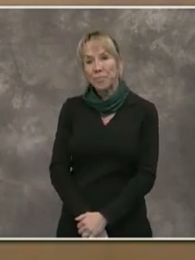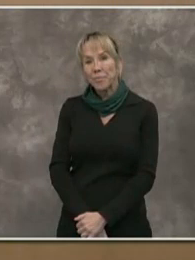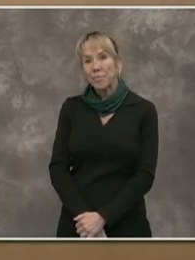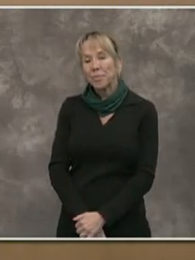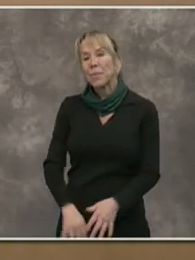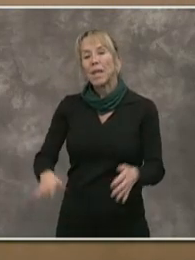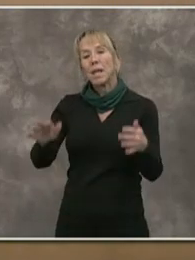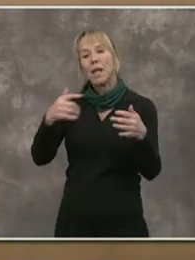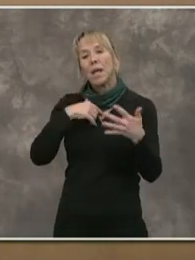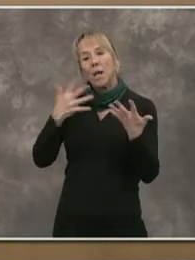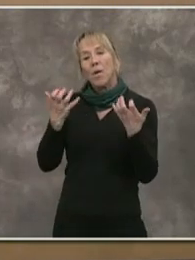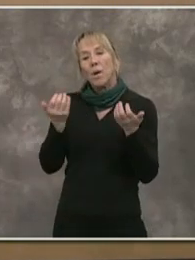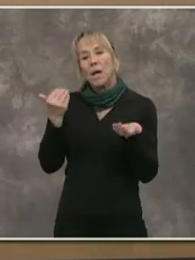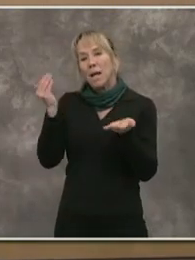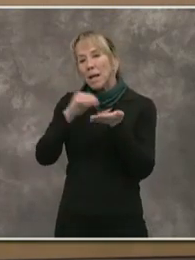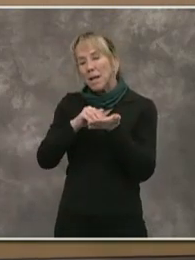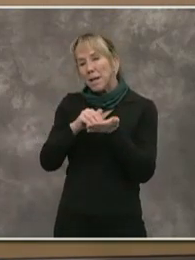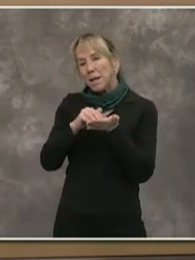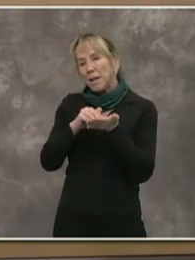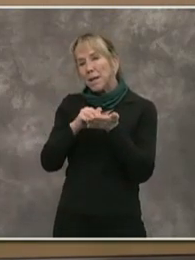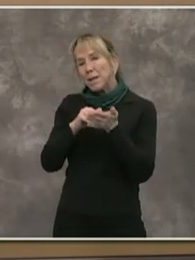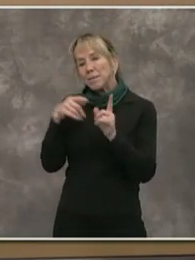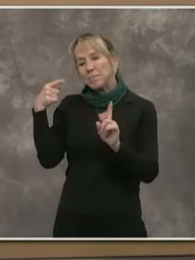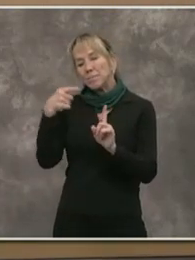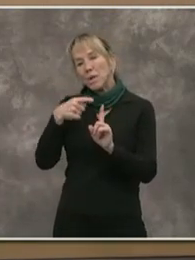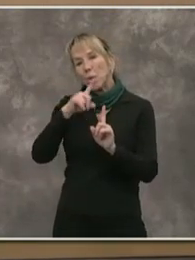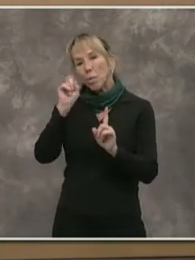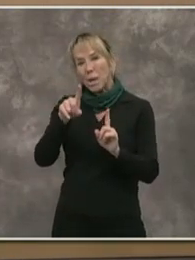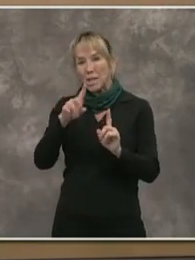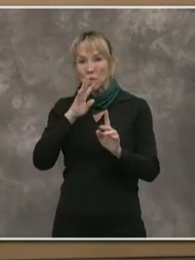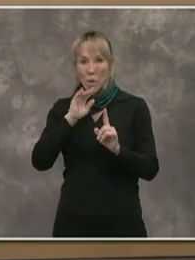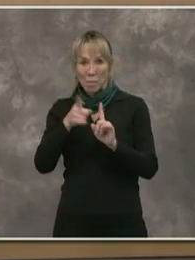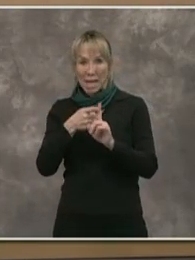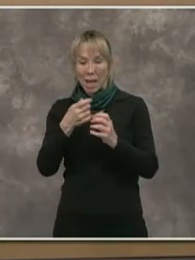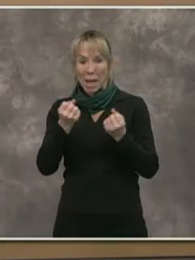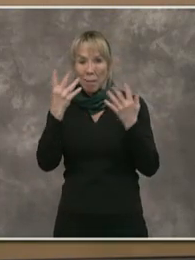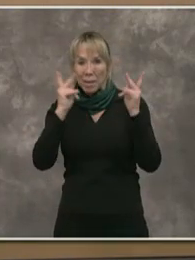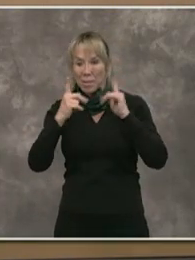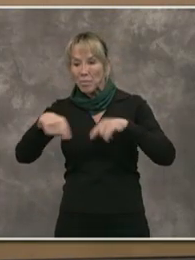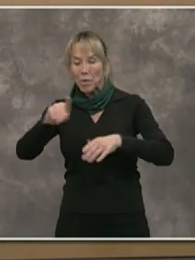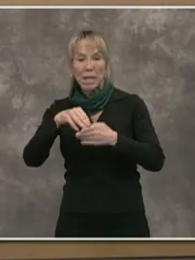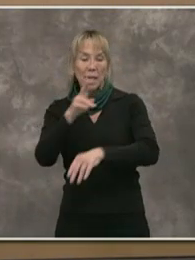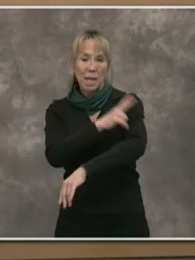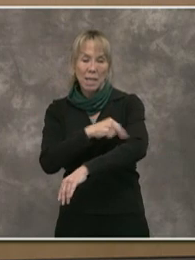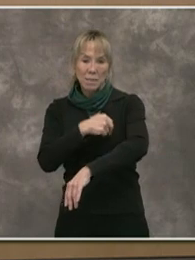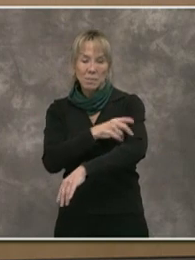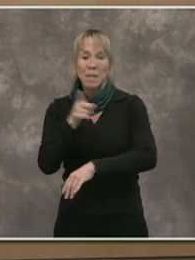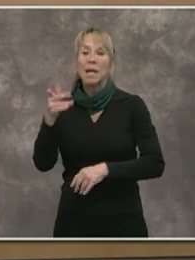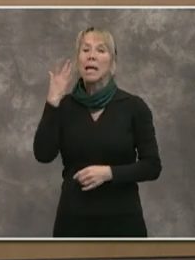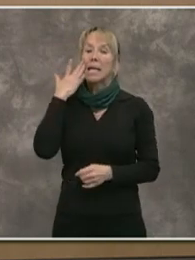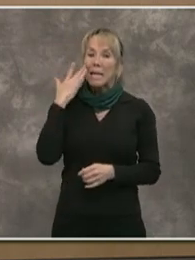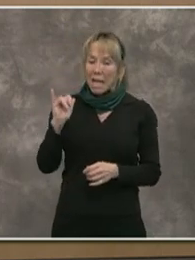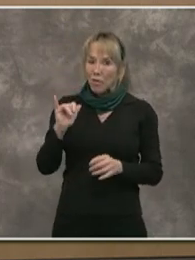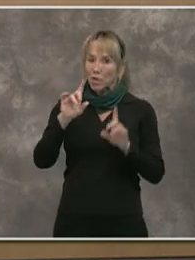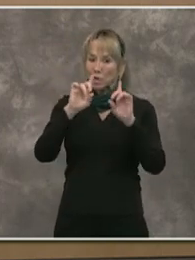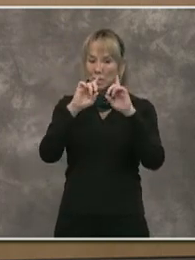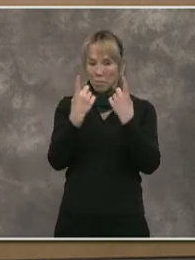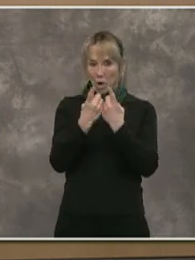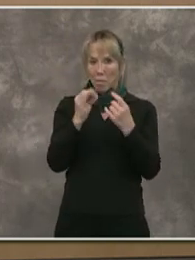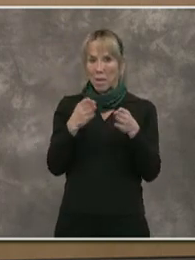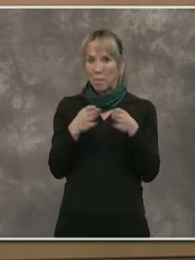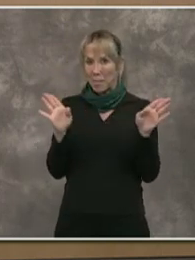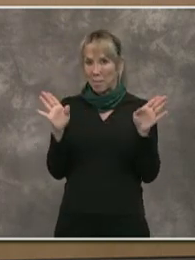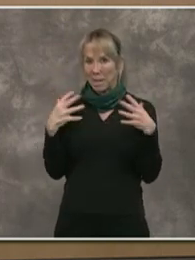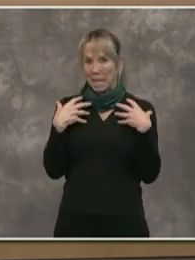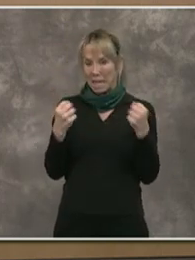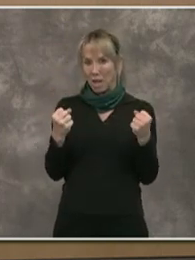I just wanted to go back to the question about hospitalizations. Actually, the California Department of Public Health, as of April 1st,